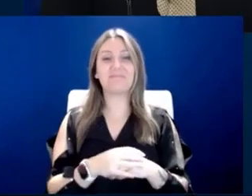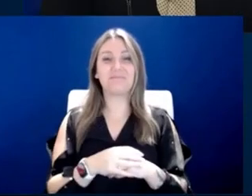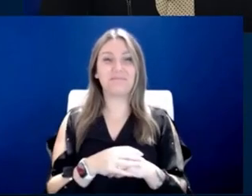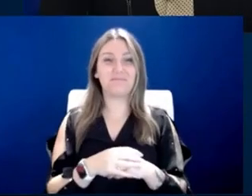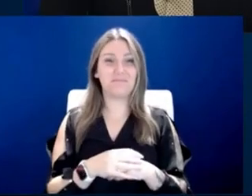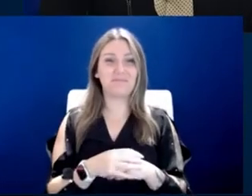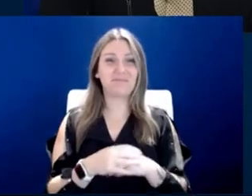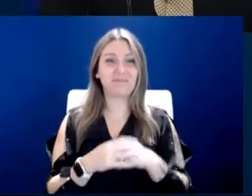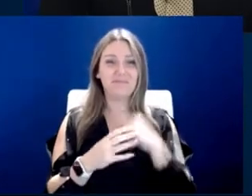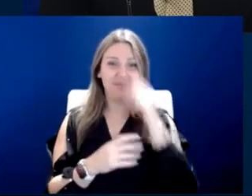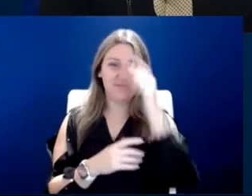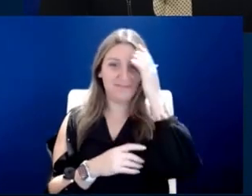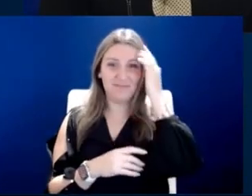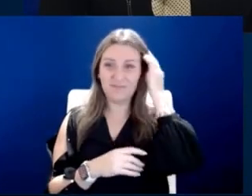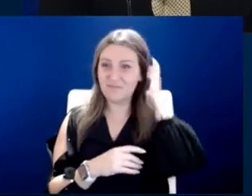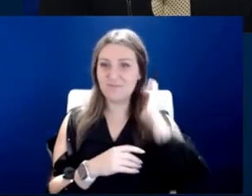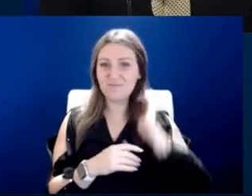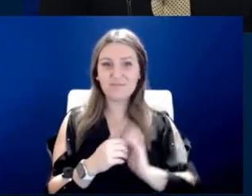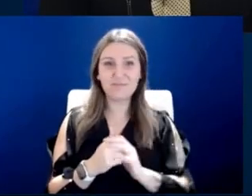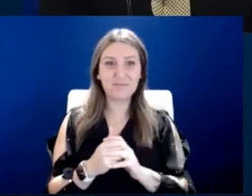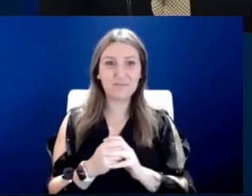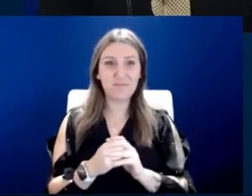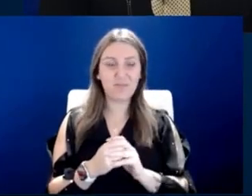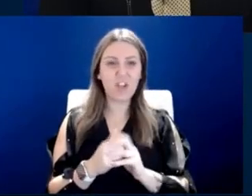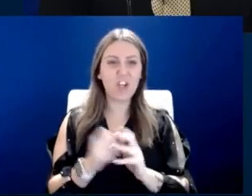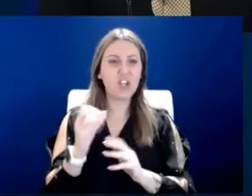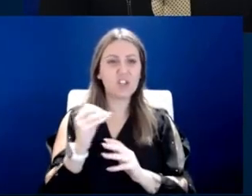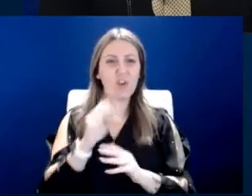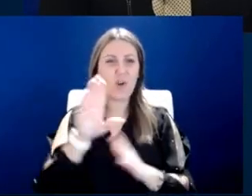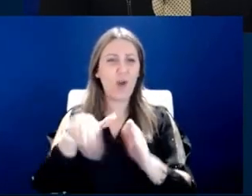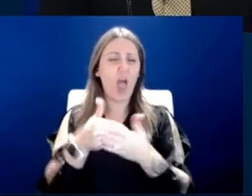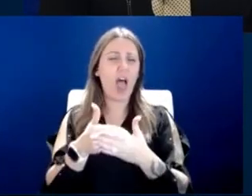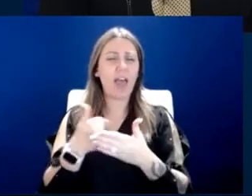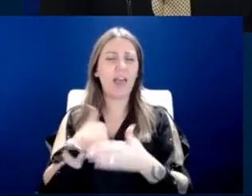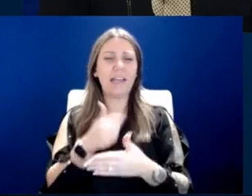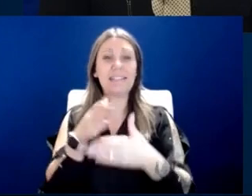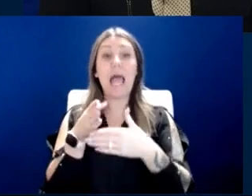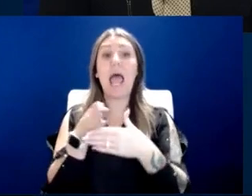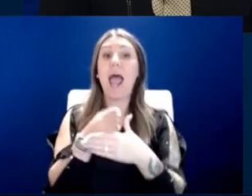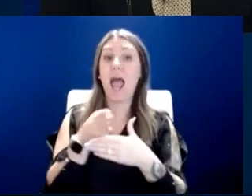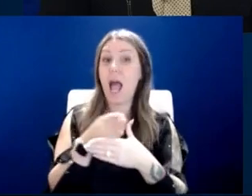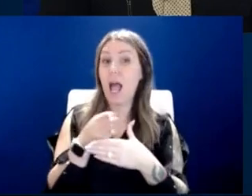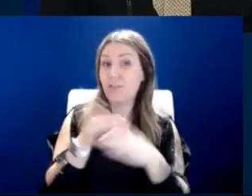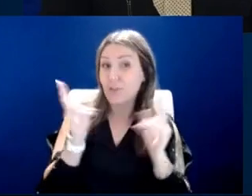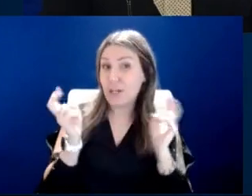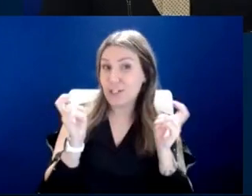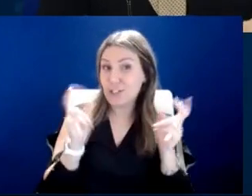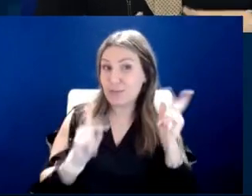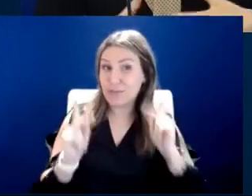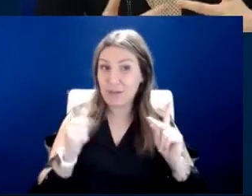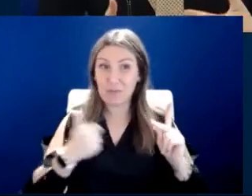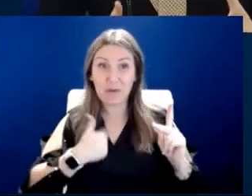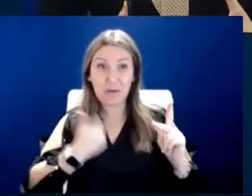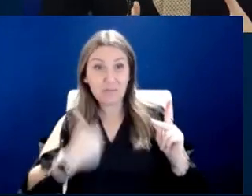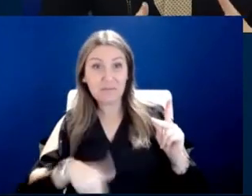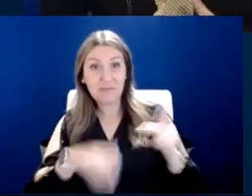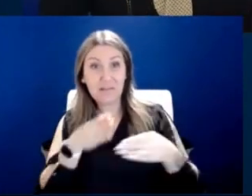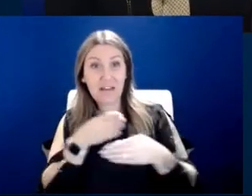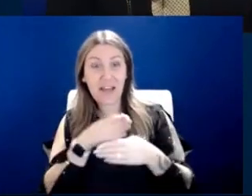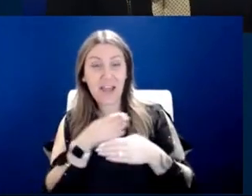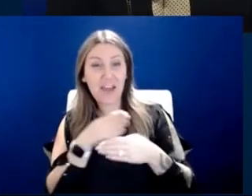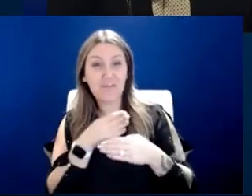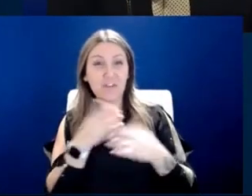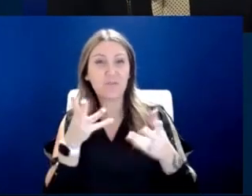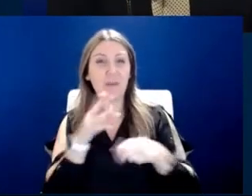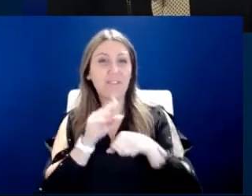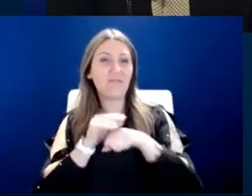So what's the takeaway for all of us average people? I'm very average. So what would be the takeaway? What kind of advice do you have for people